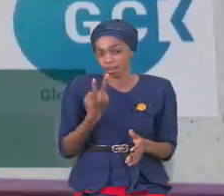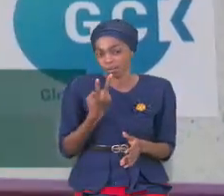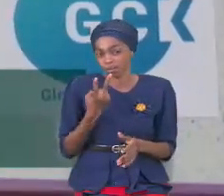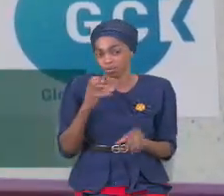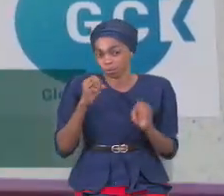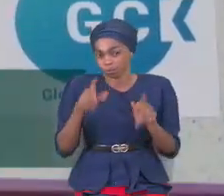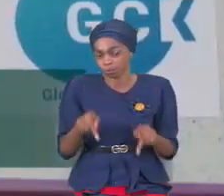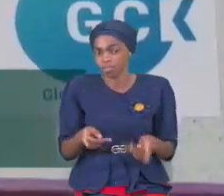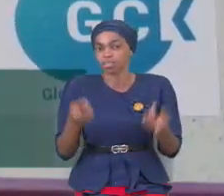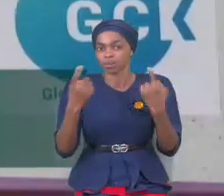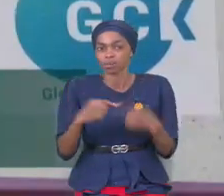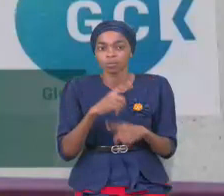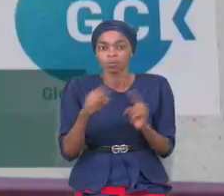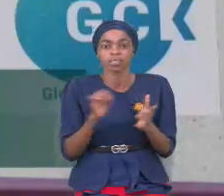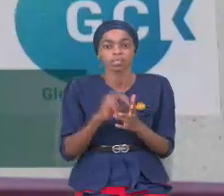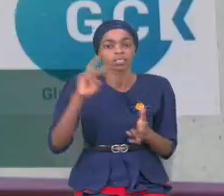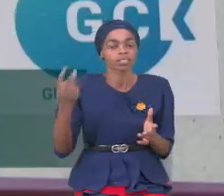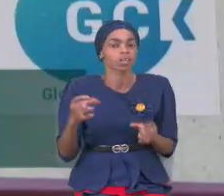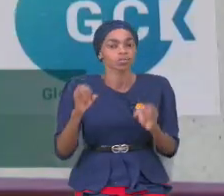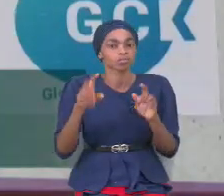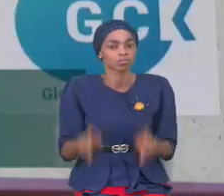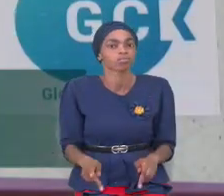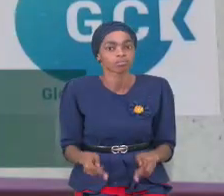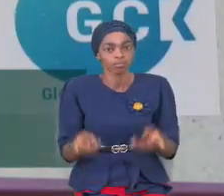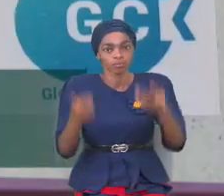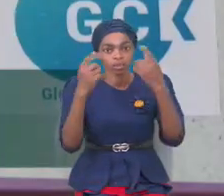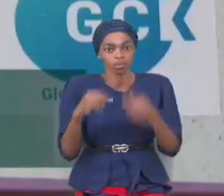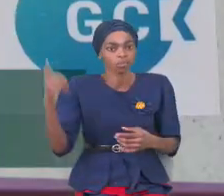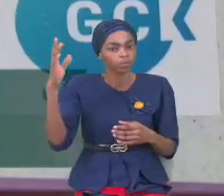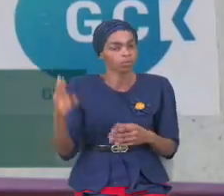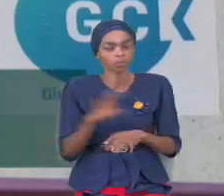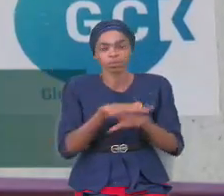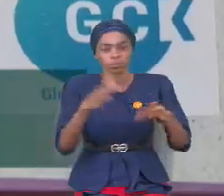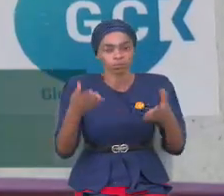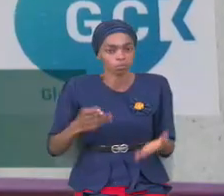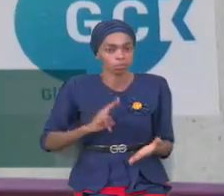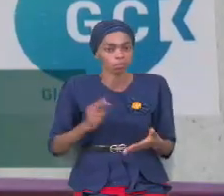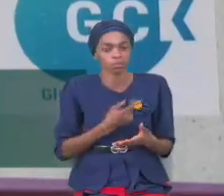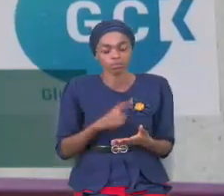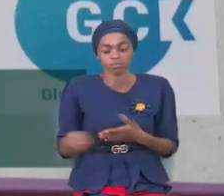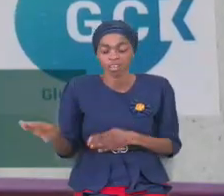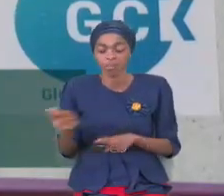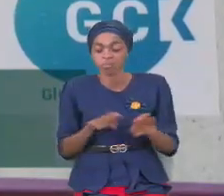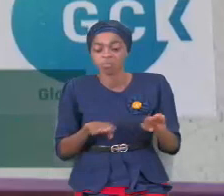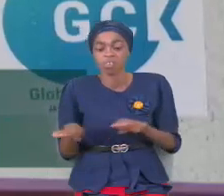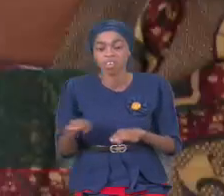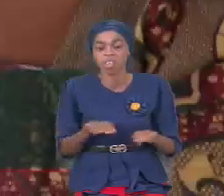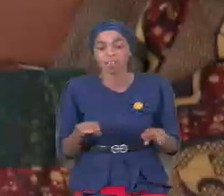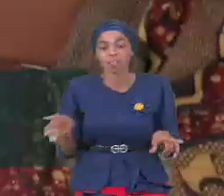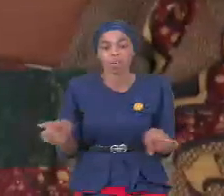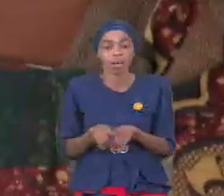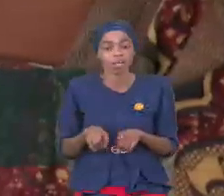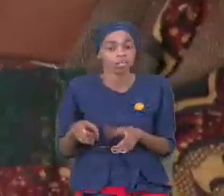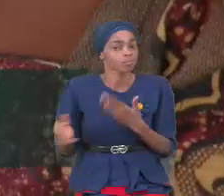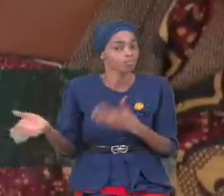us to behave as when we heard the false call in Psalm 85. And I'm